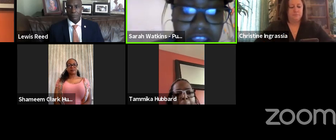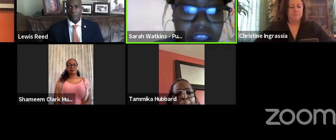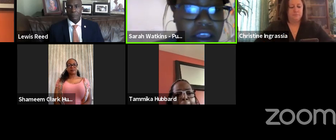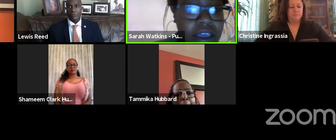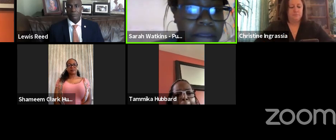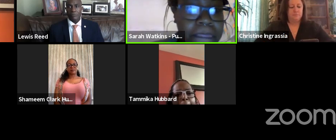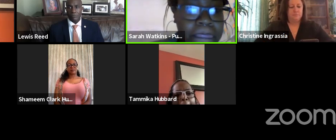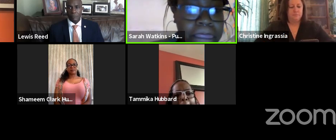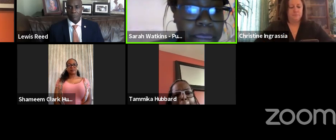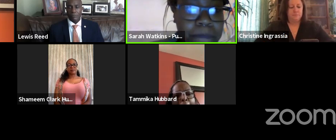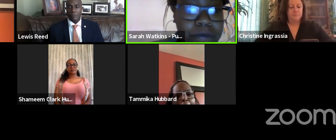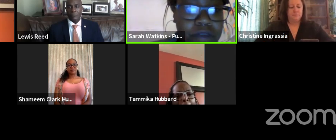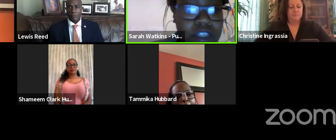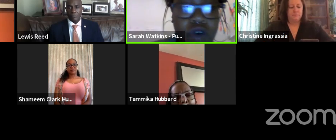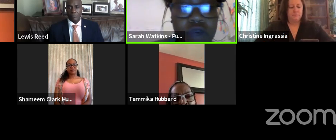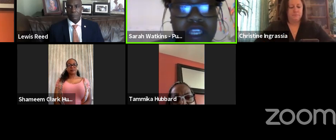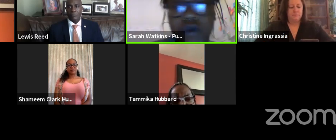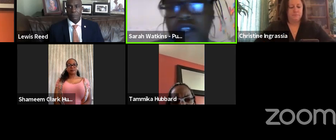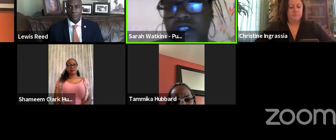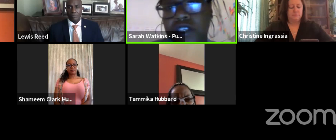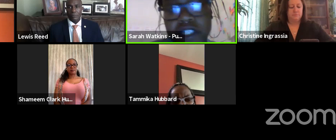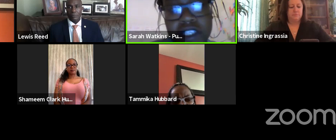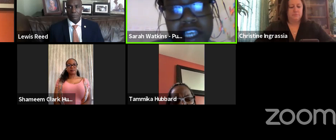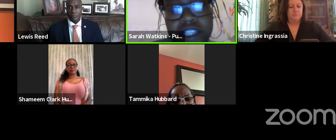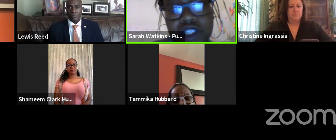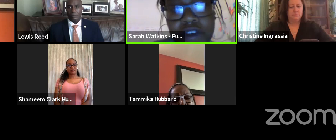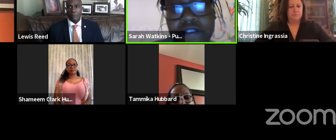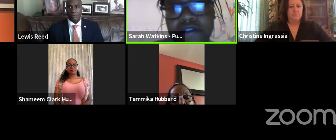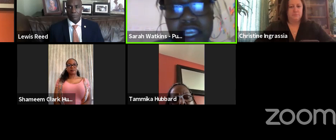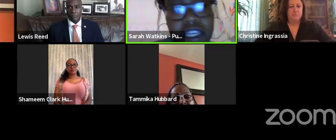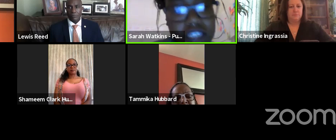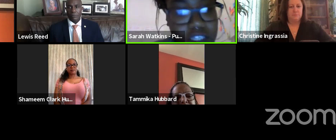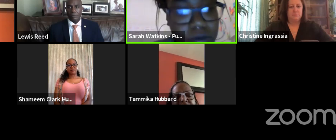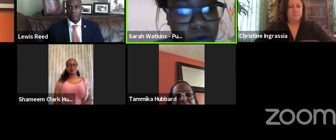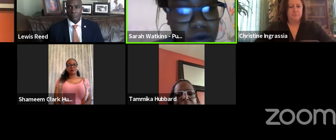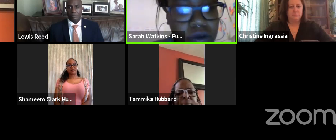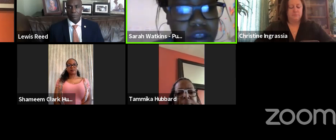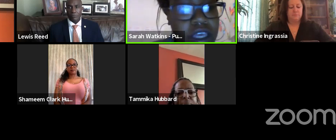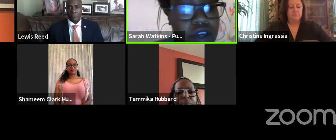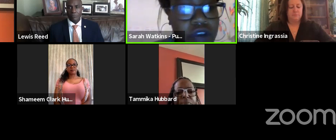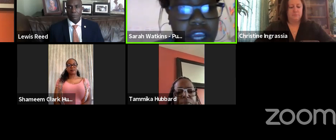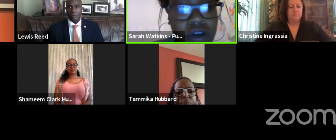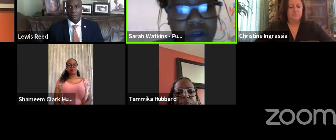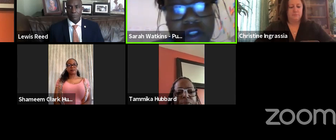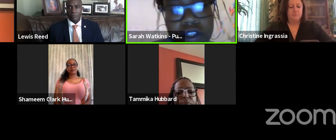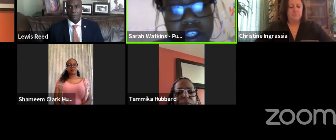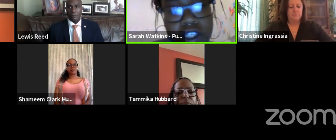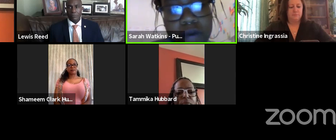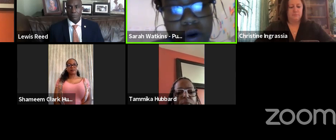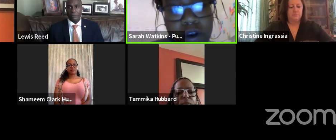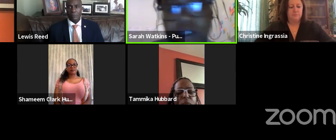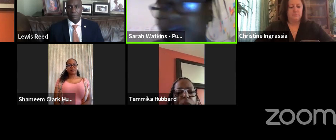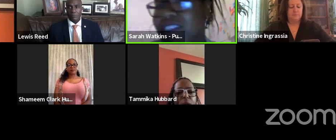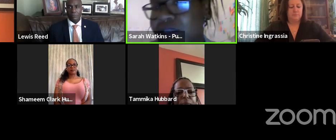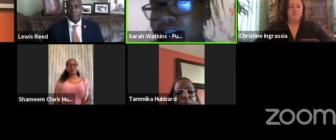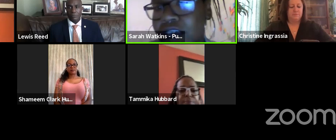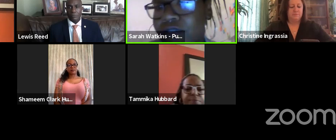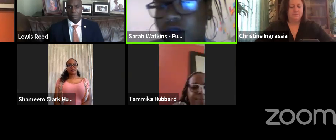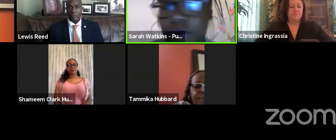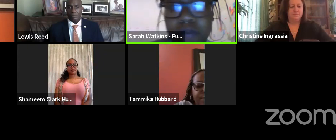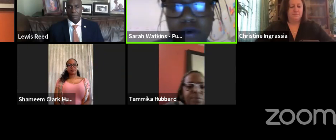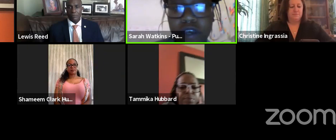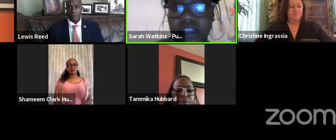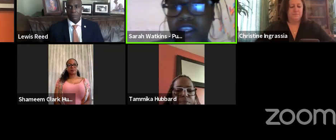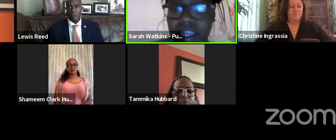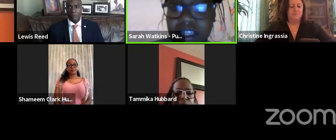yet. So we need rental assistance that's swift and accessible. Creating a rental assistance program specifically